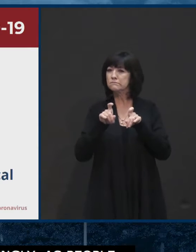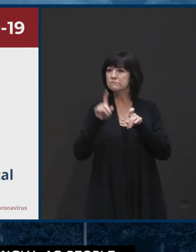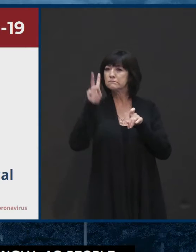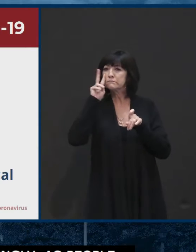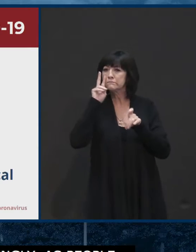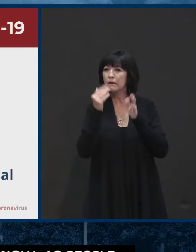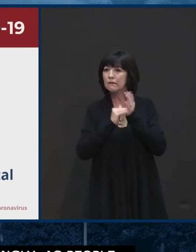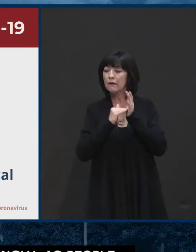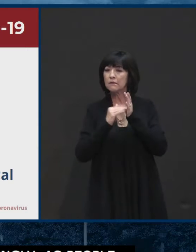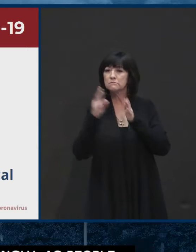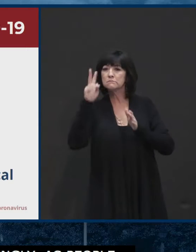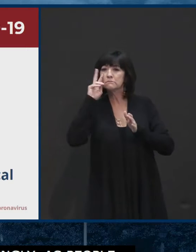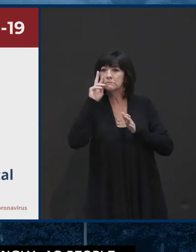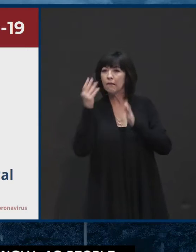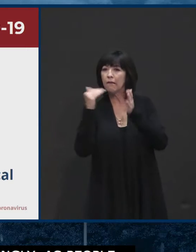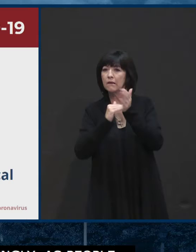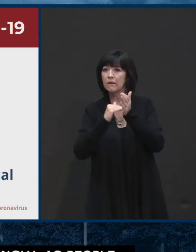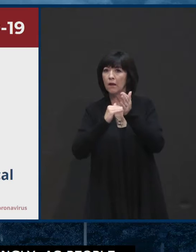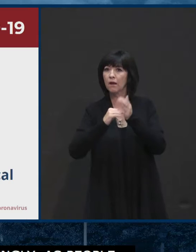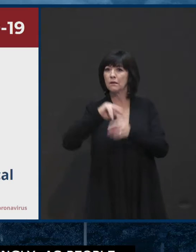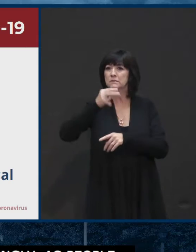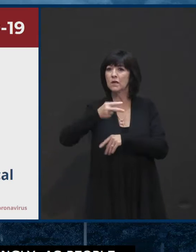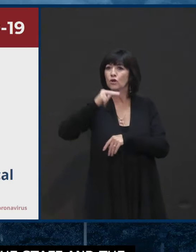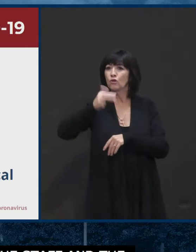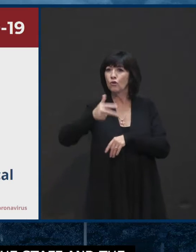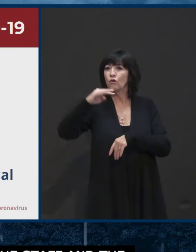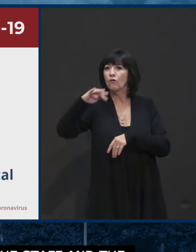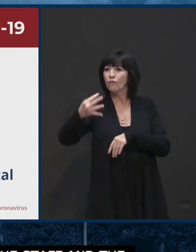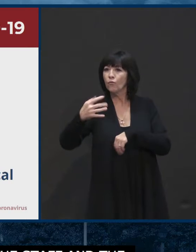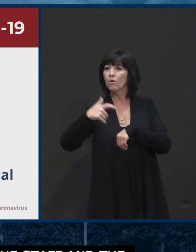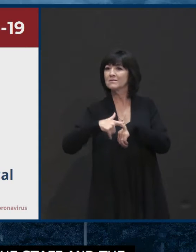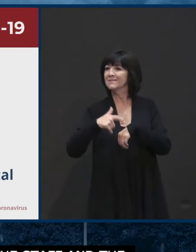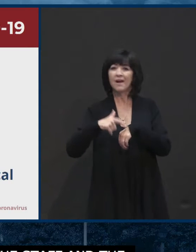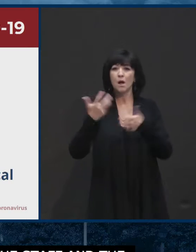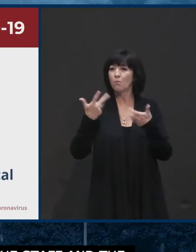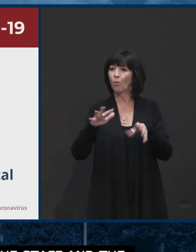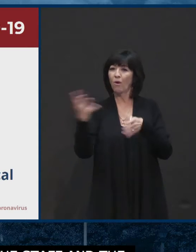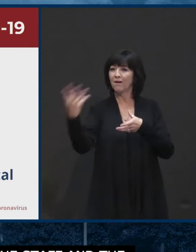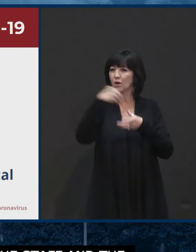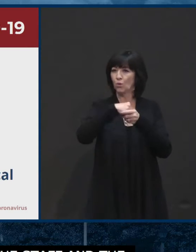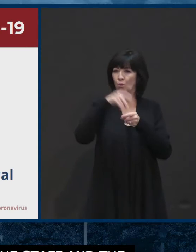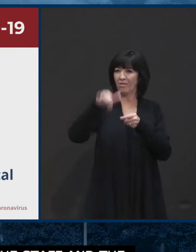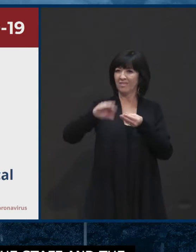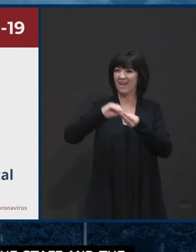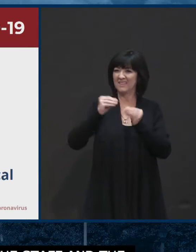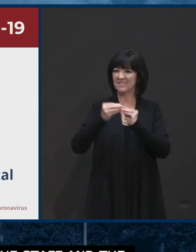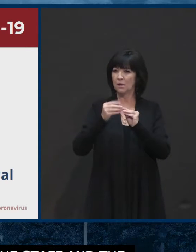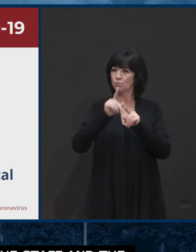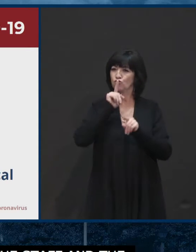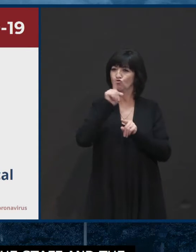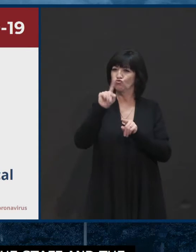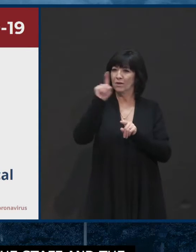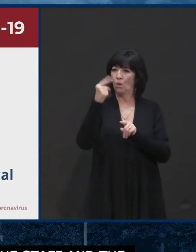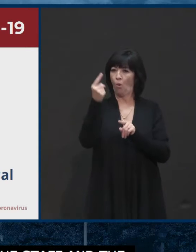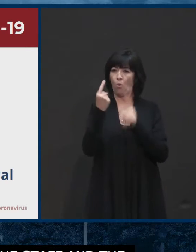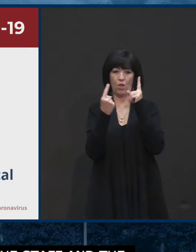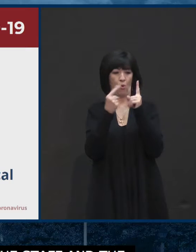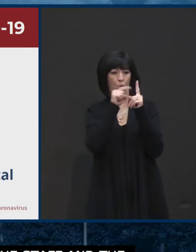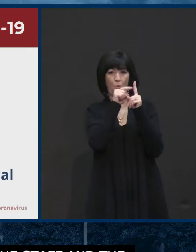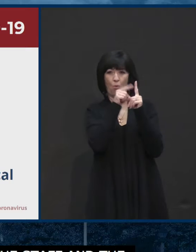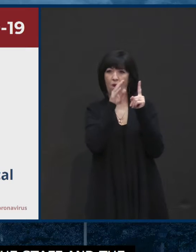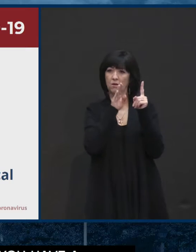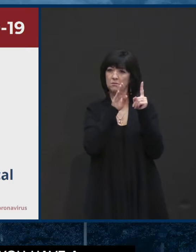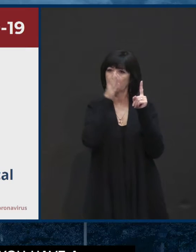show for the difference there. And so we need to put that calculation in the context of our gate